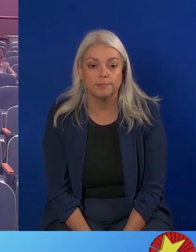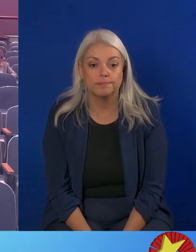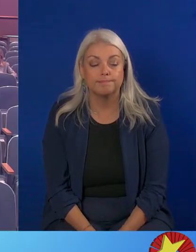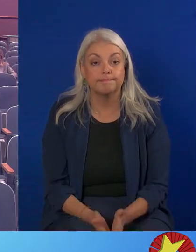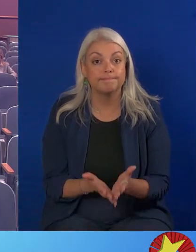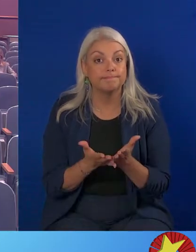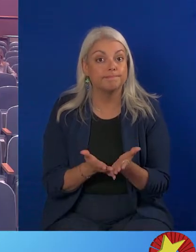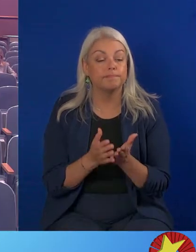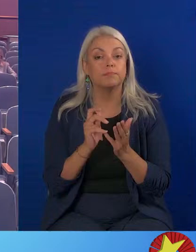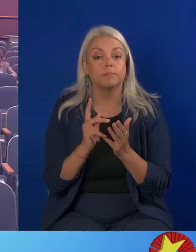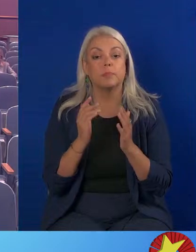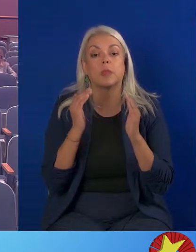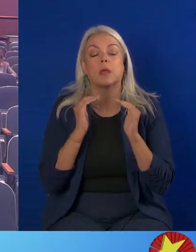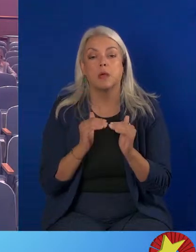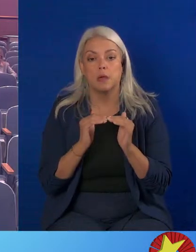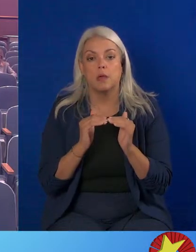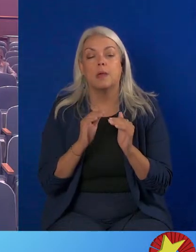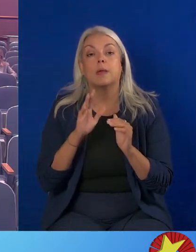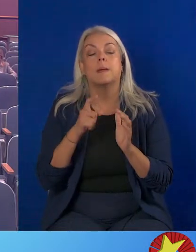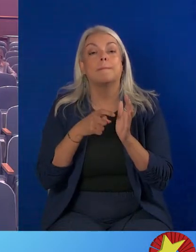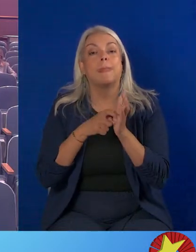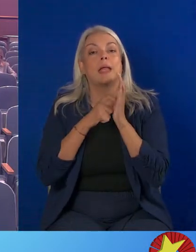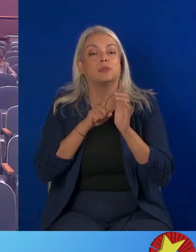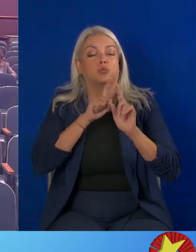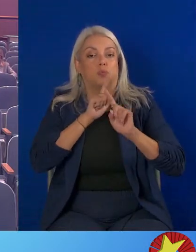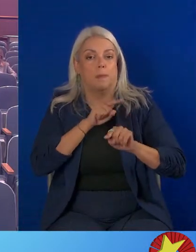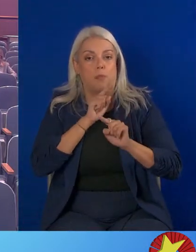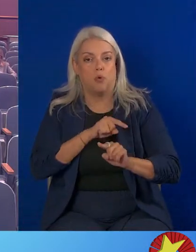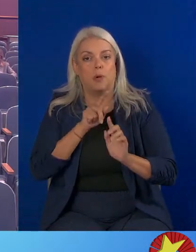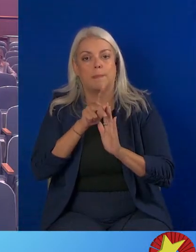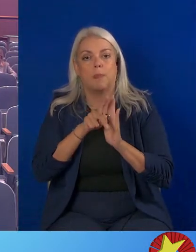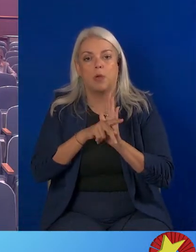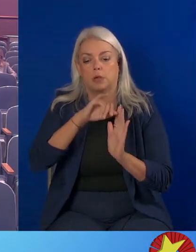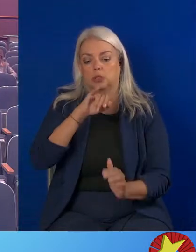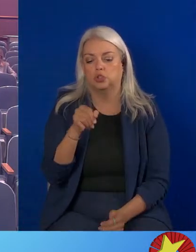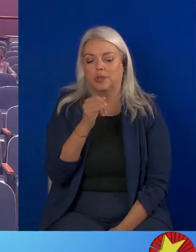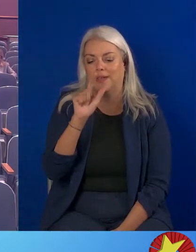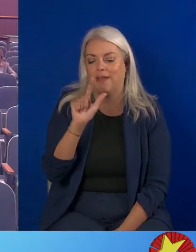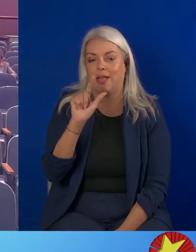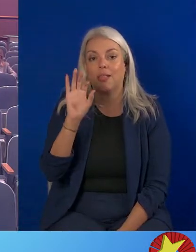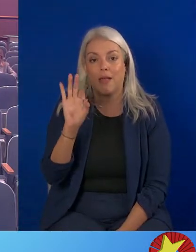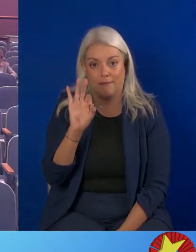Alrighty, mandatory reporting, policy JLF.